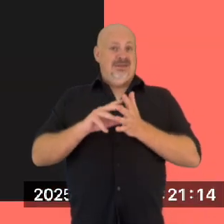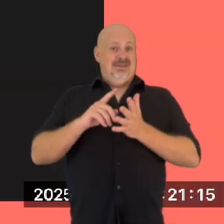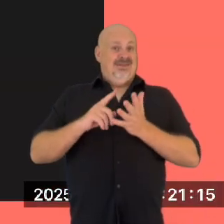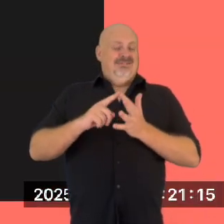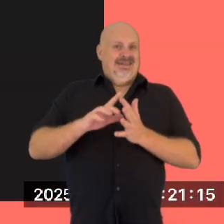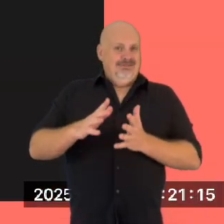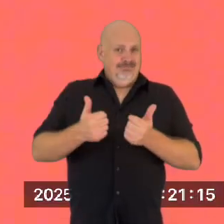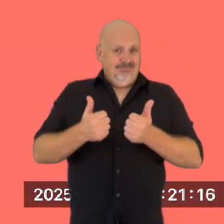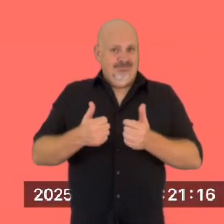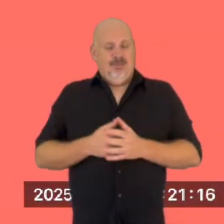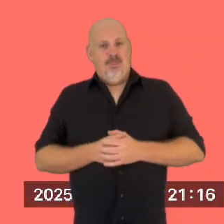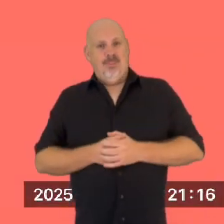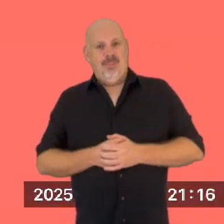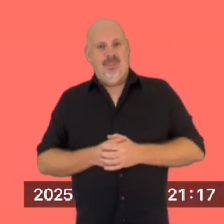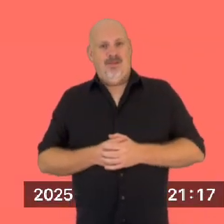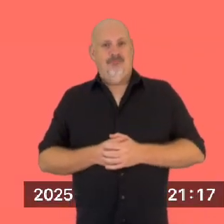Oh, Sophia, okay, right.